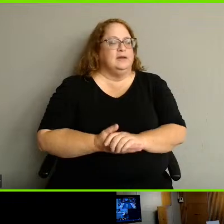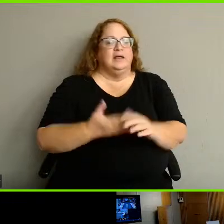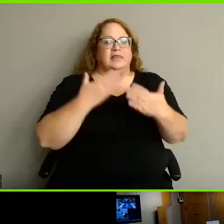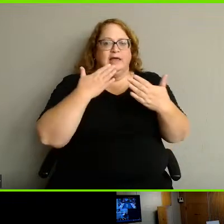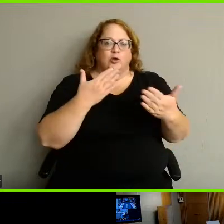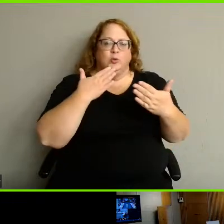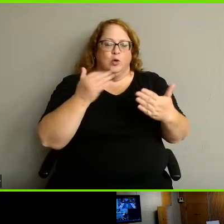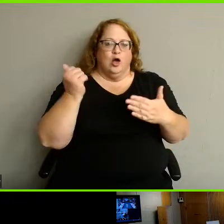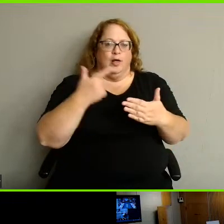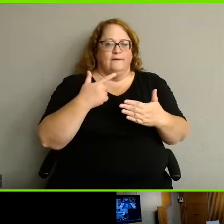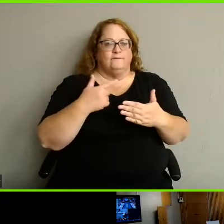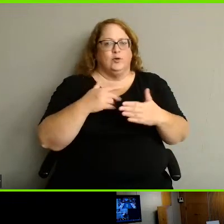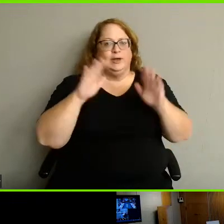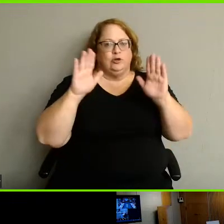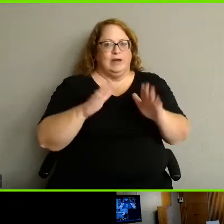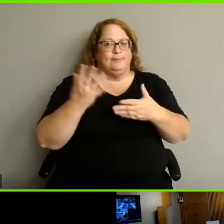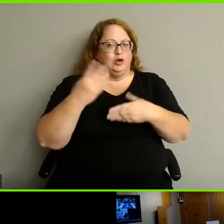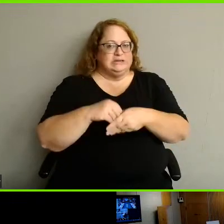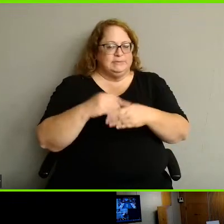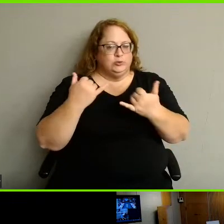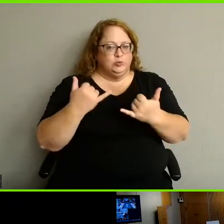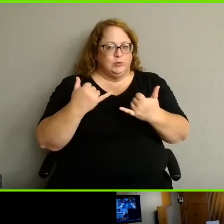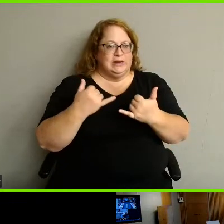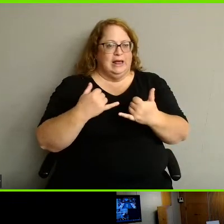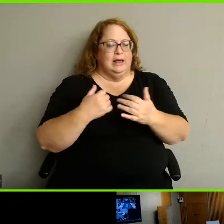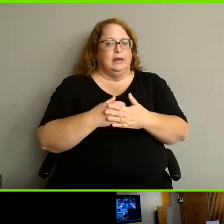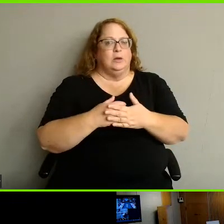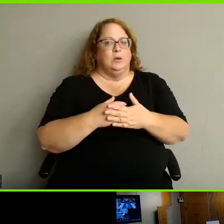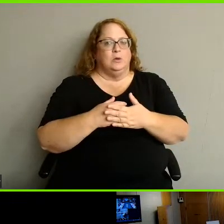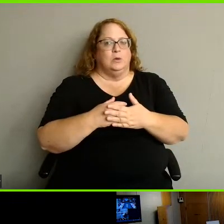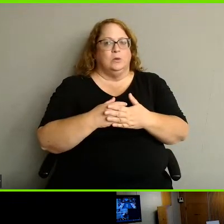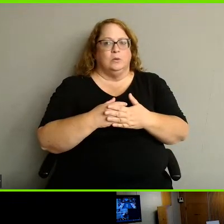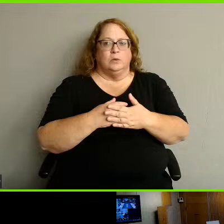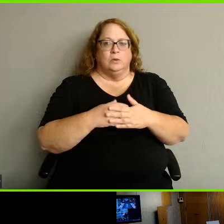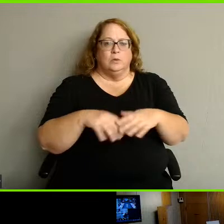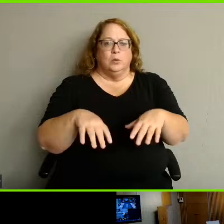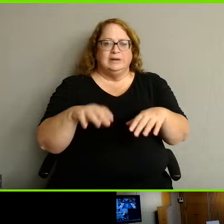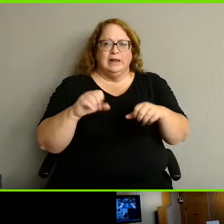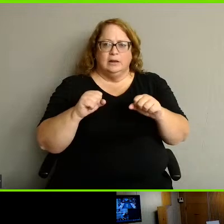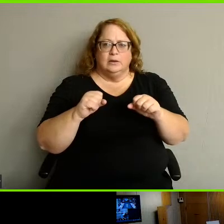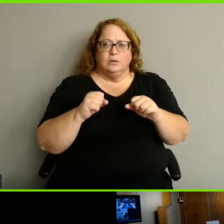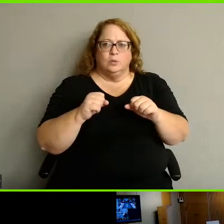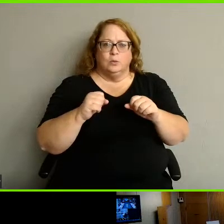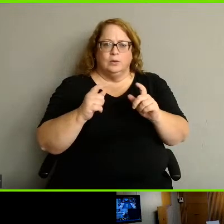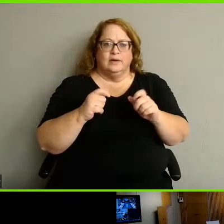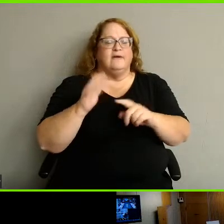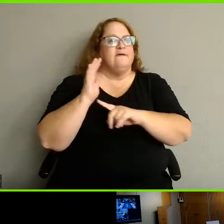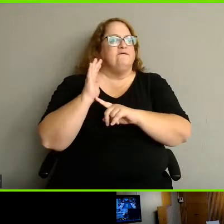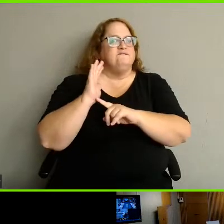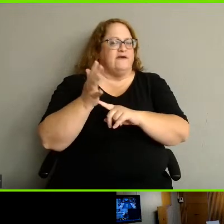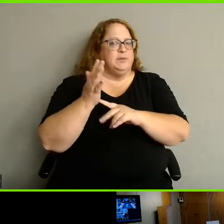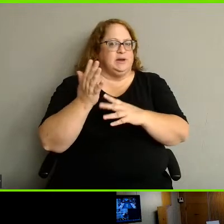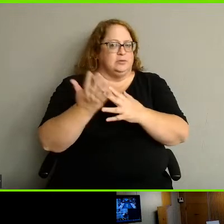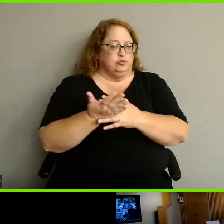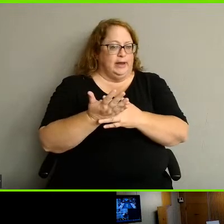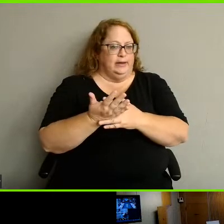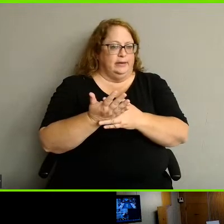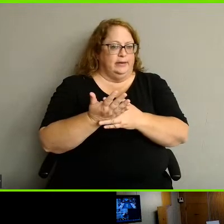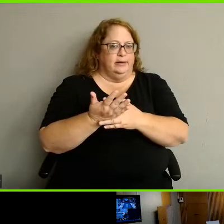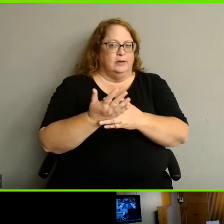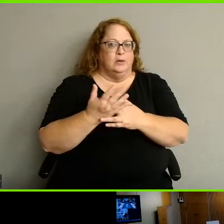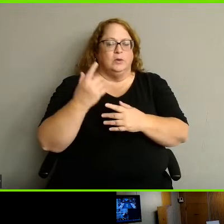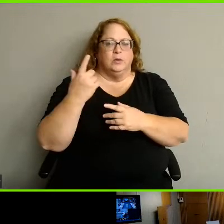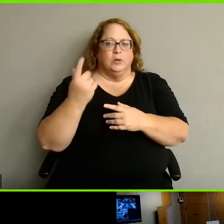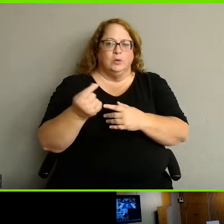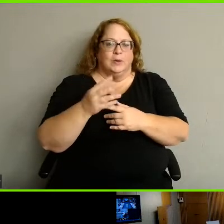Thank you. We thank you all for being great participants today, and we'll take a quick, how many minute transition? 5 minute break. Everyone